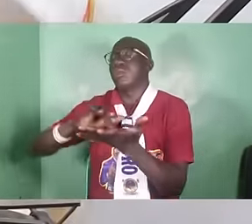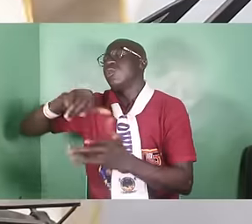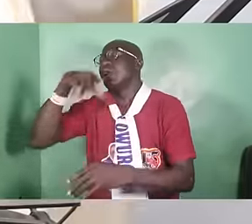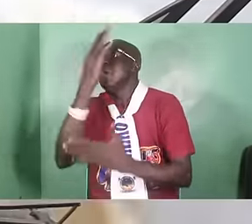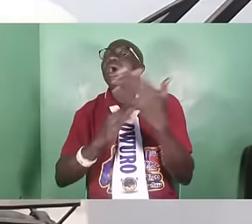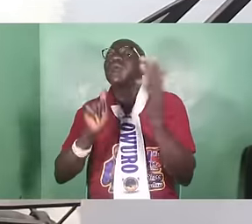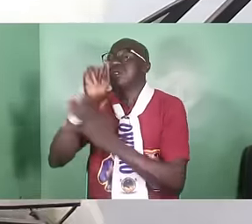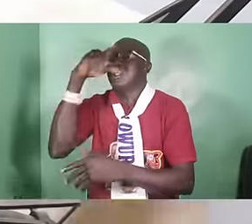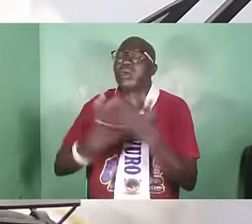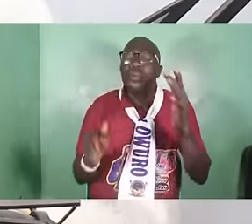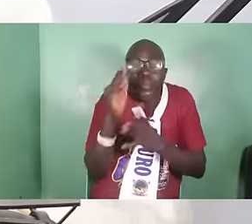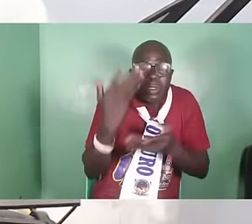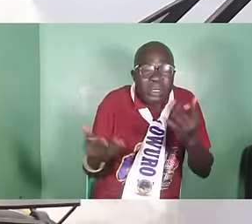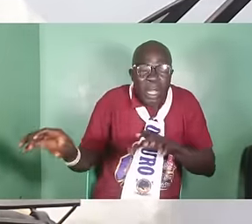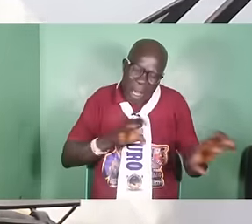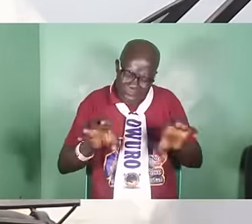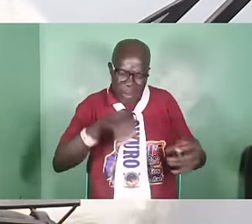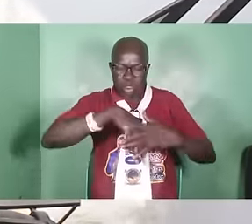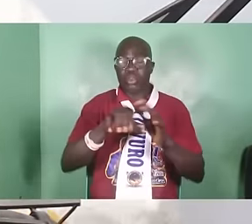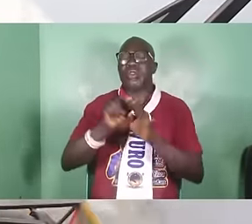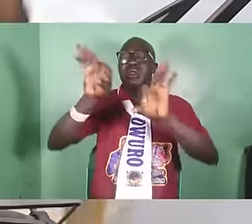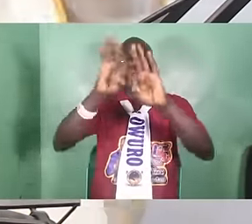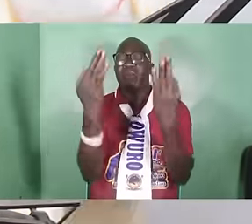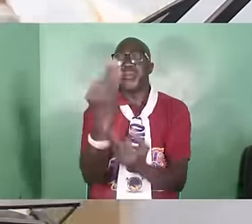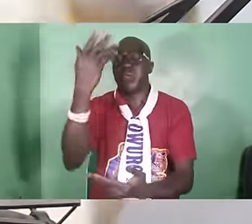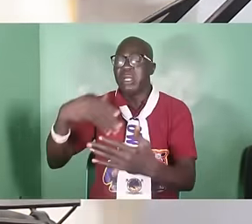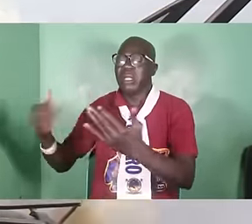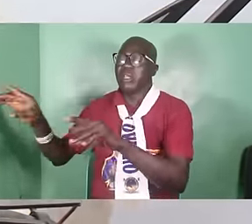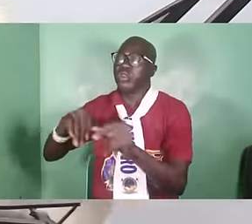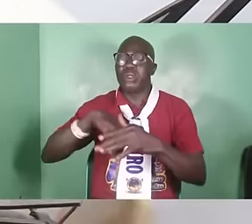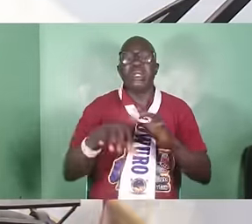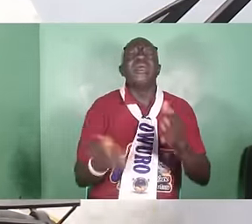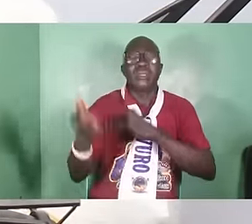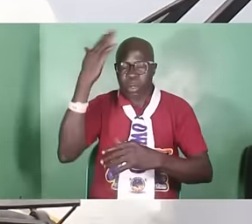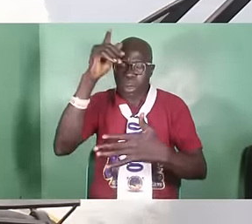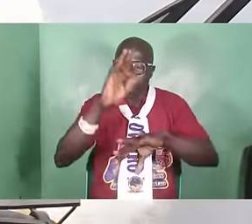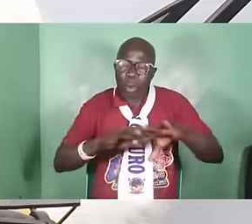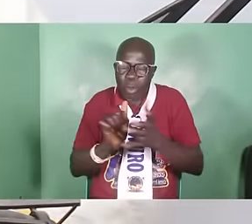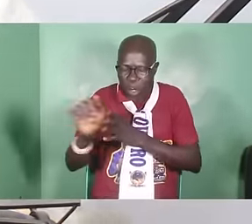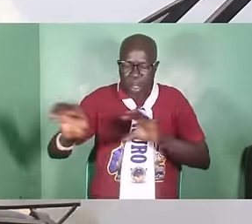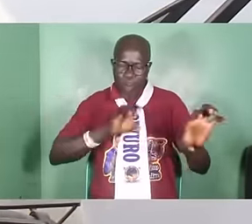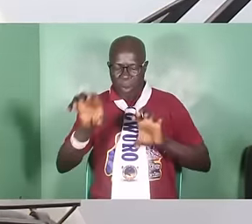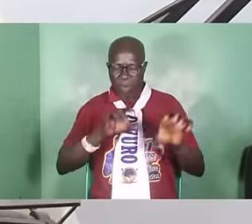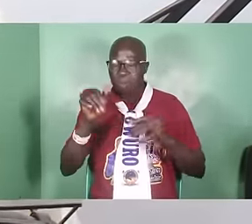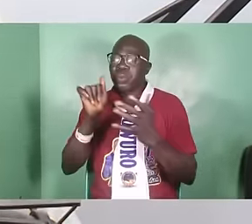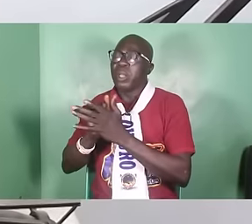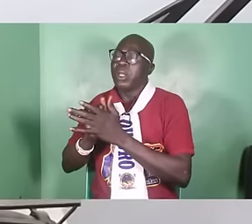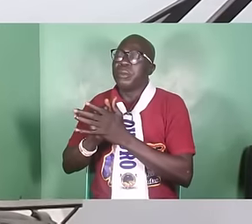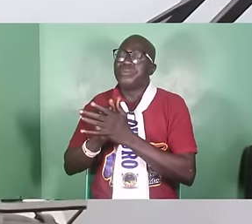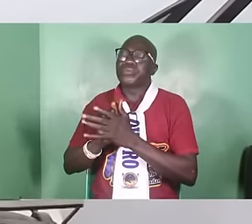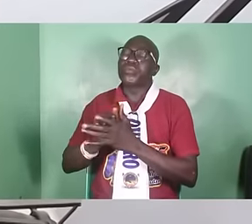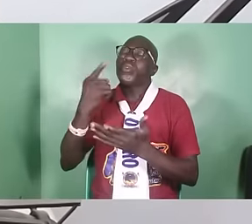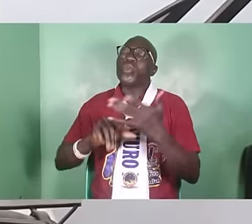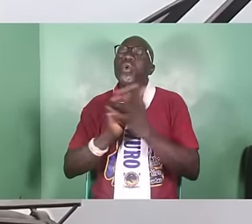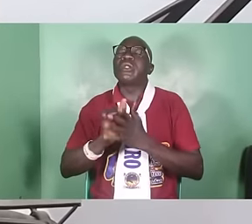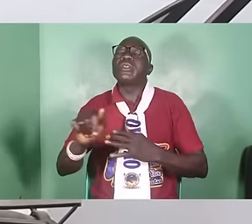ni tell me danwo ragole ta ba ni tell me danwo ragole but into shemila